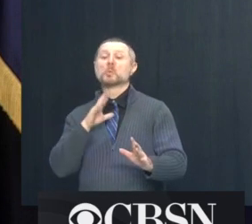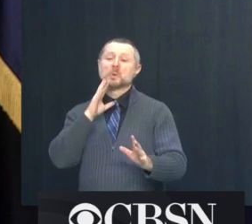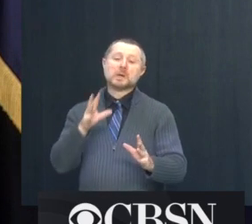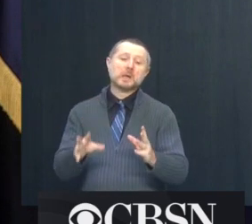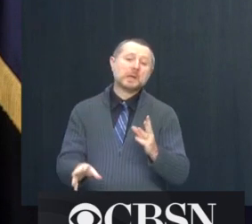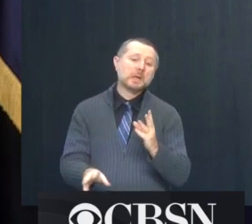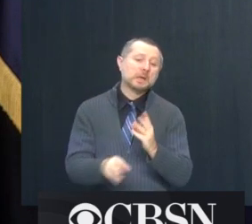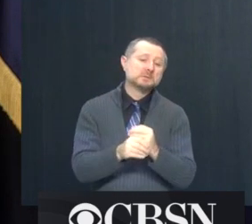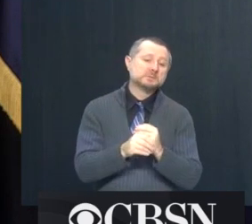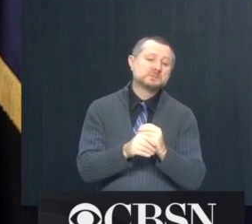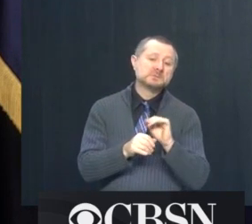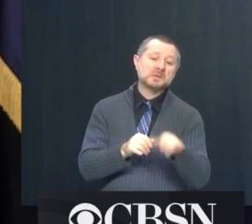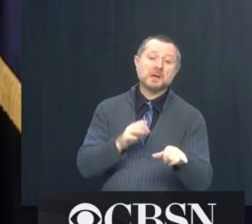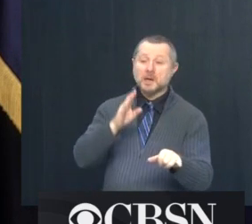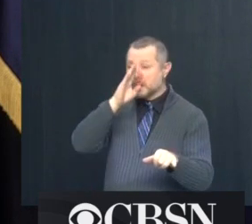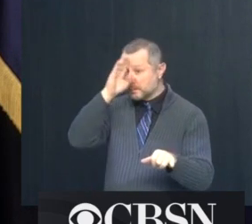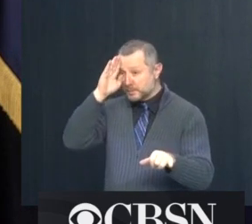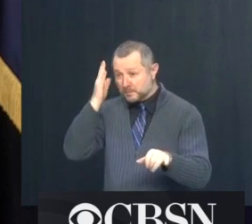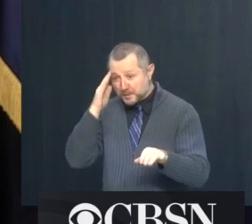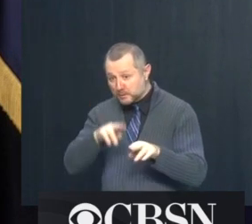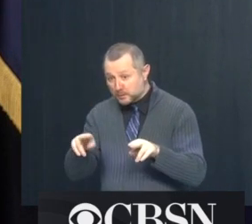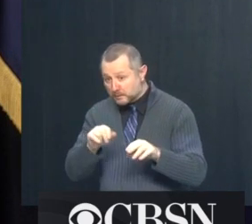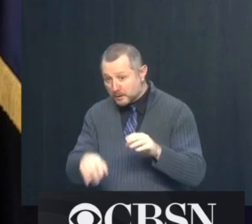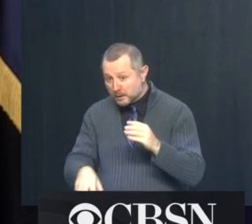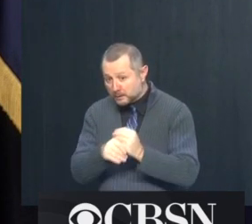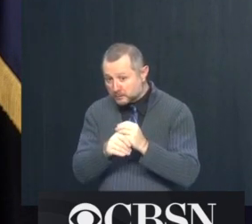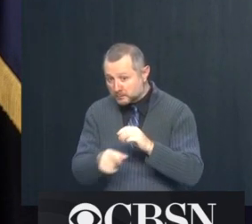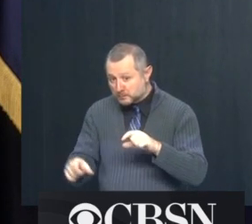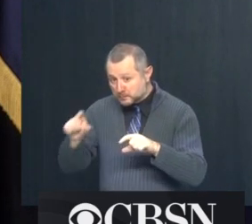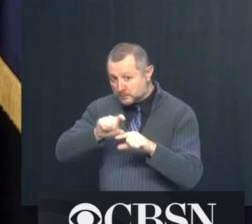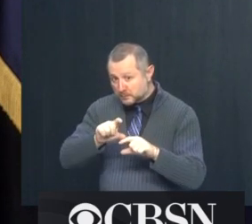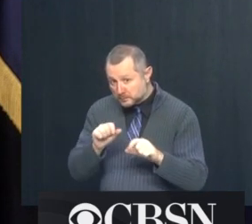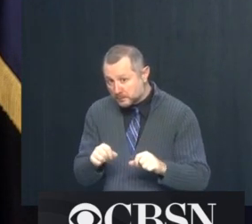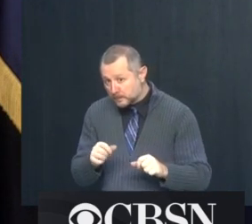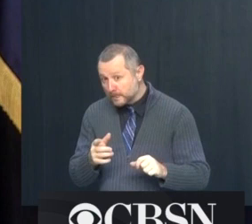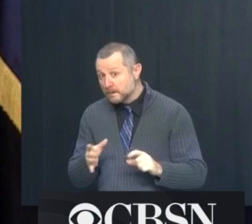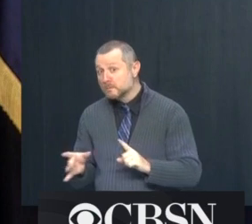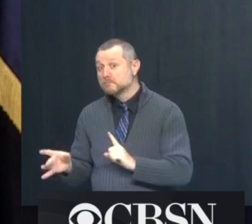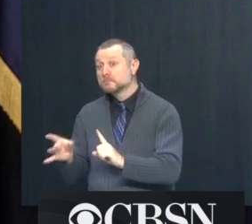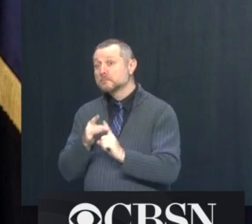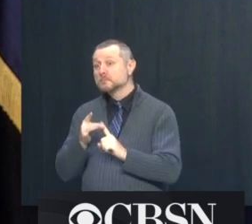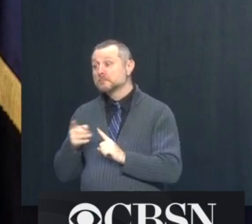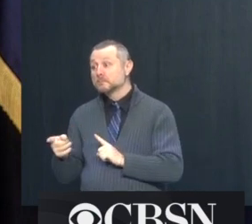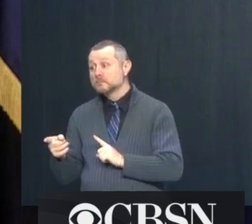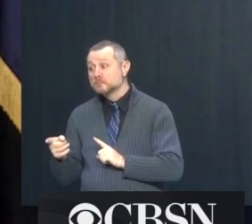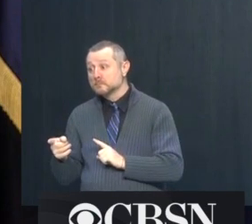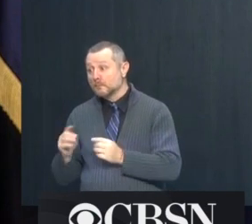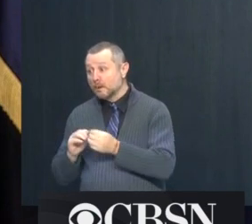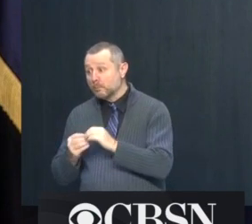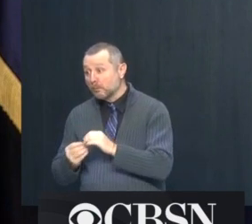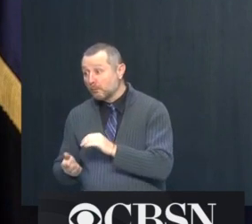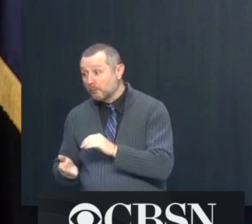hospitalization capacity. Our positivity rates are going to be